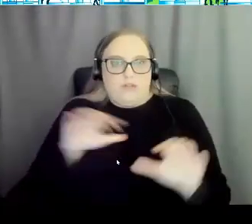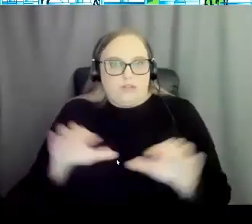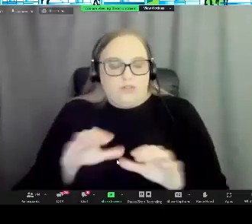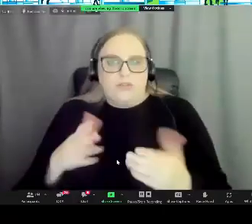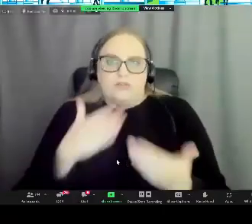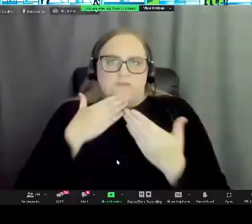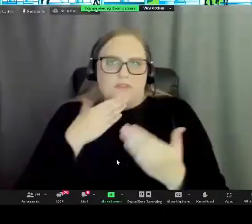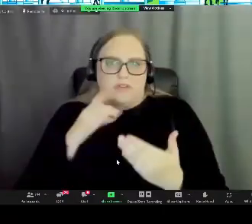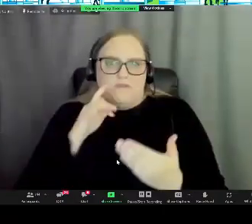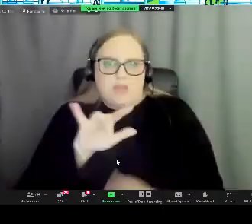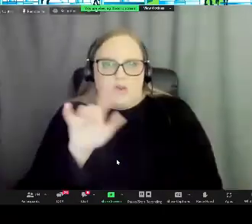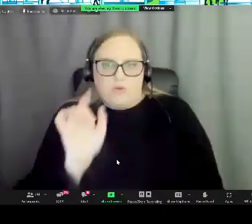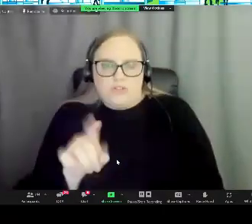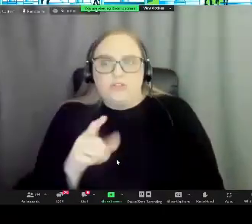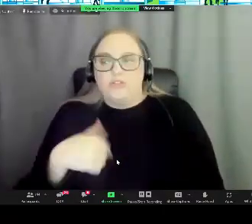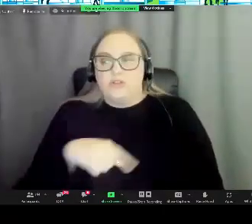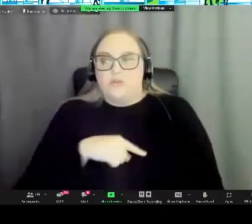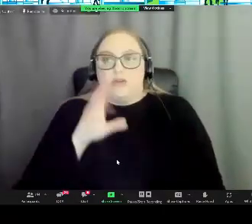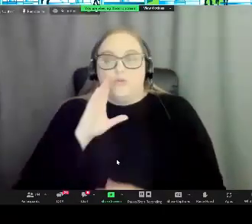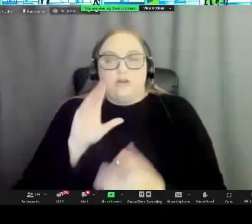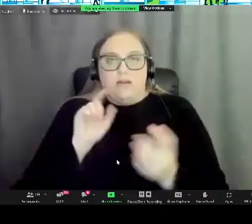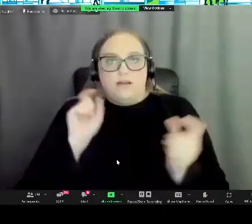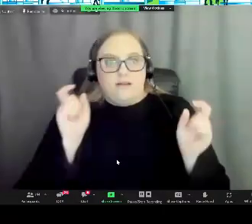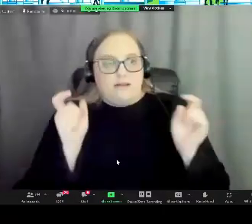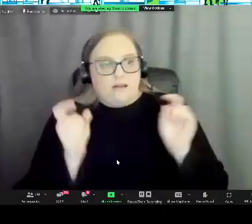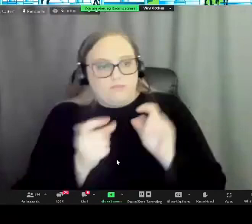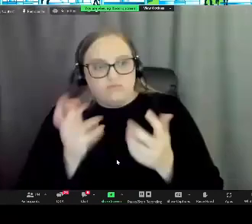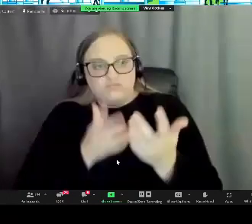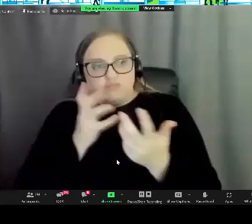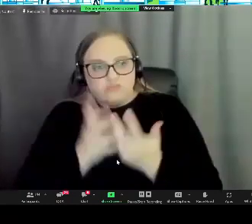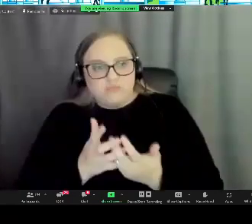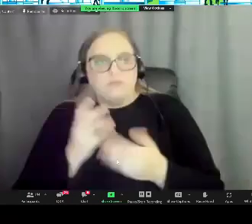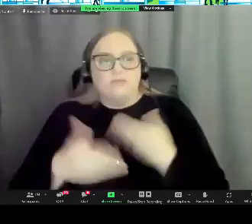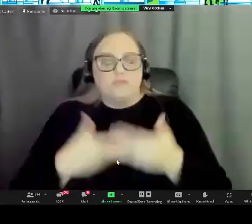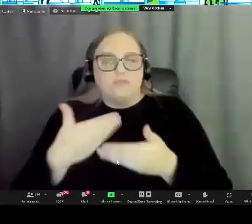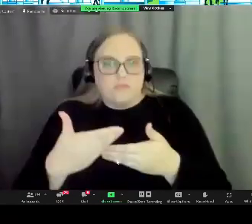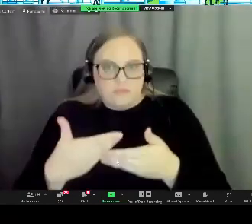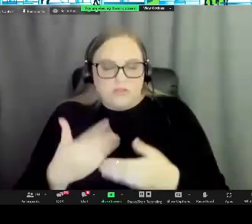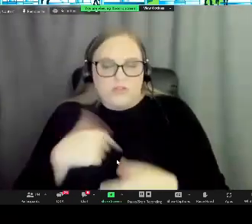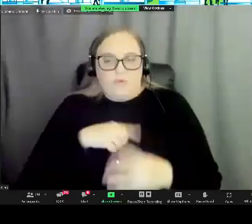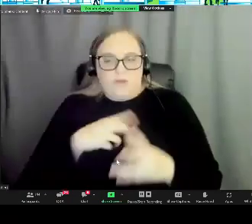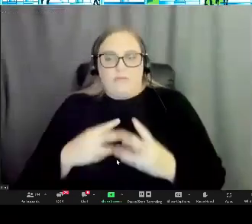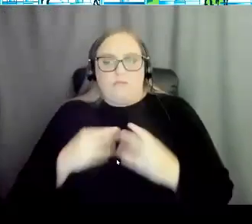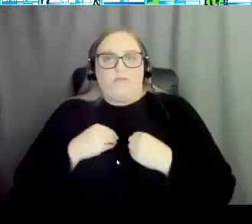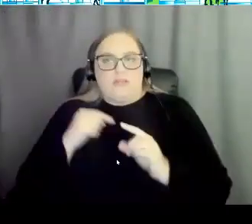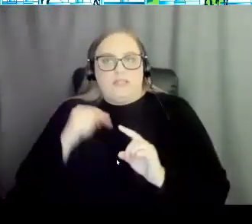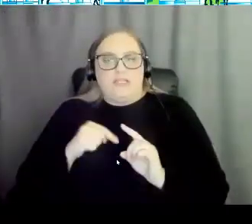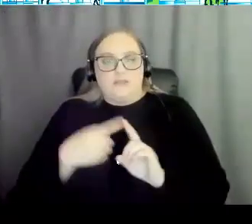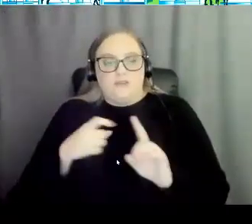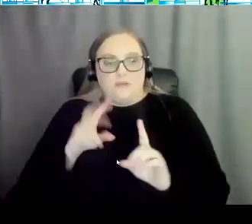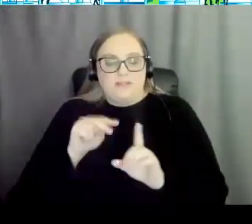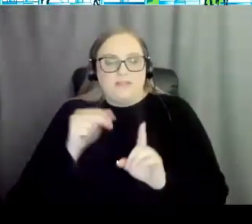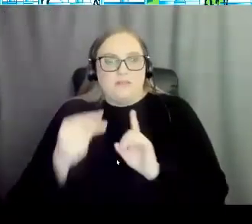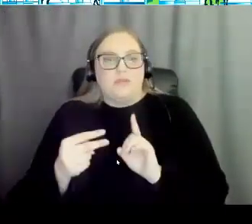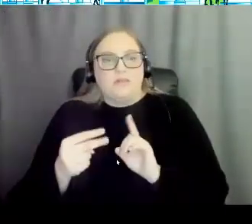question. We will be evolving with this as we go. So we embrace this from the standpoint that there's going to